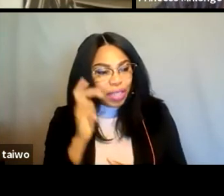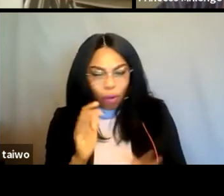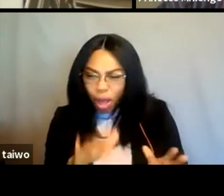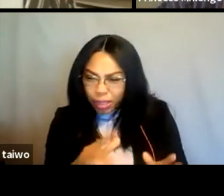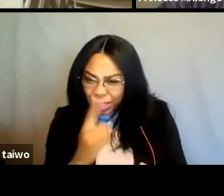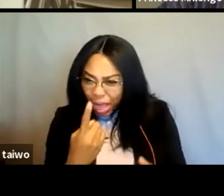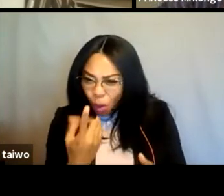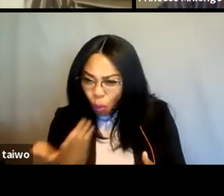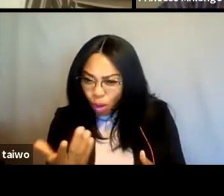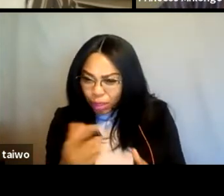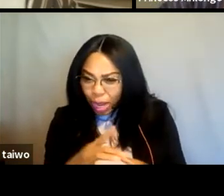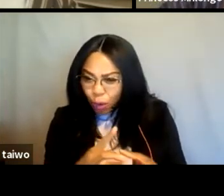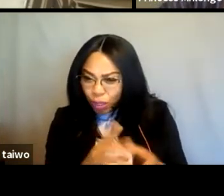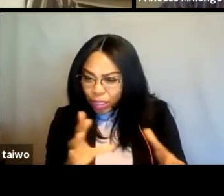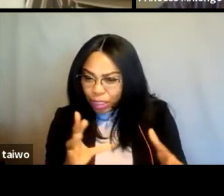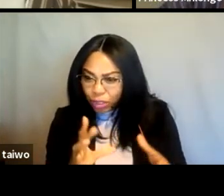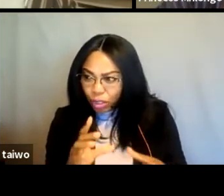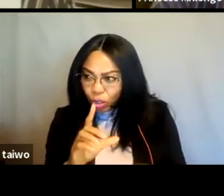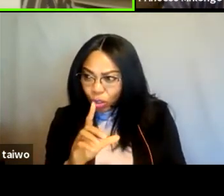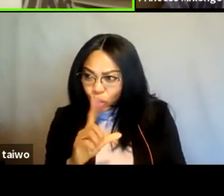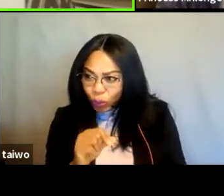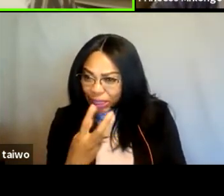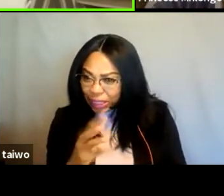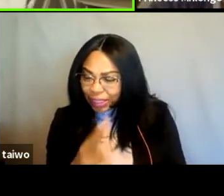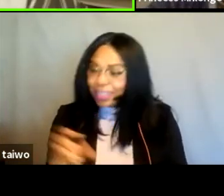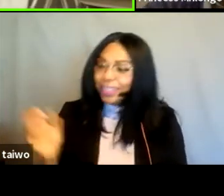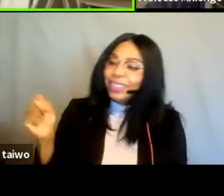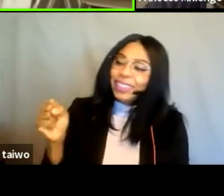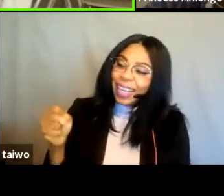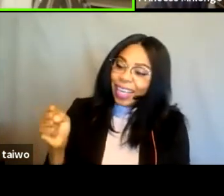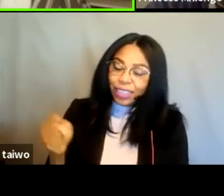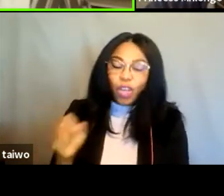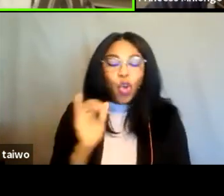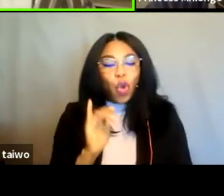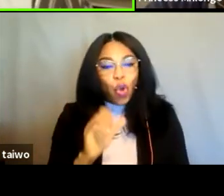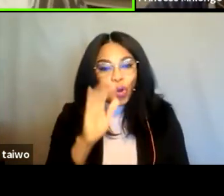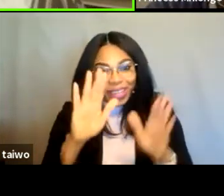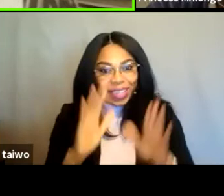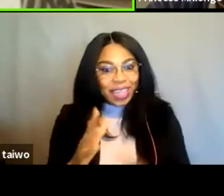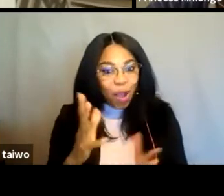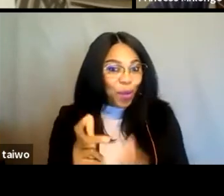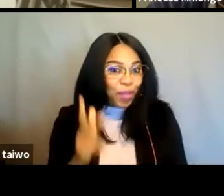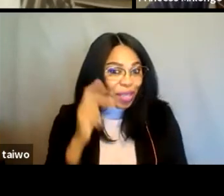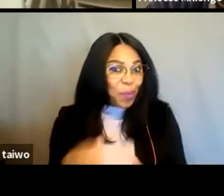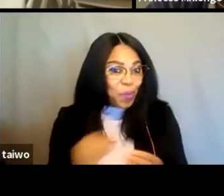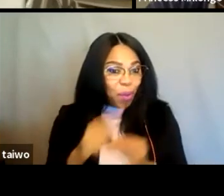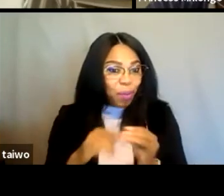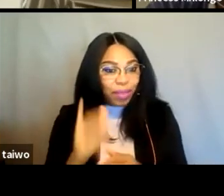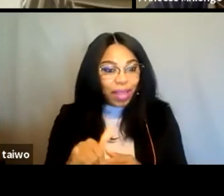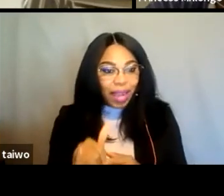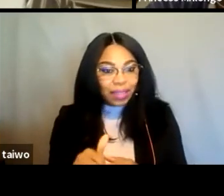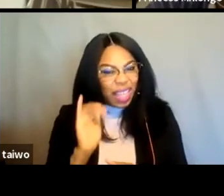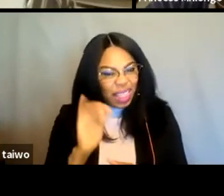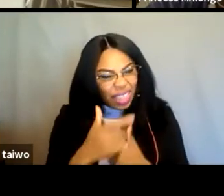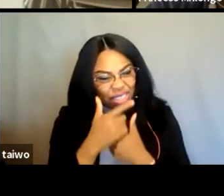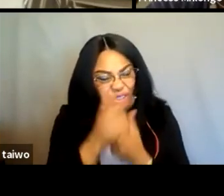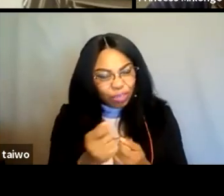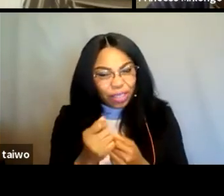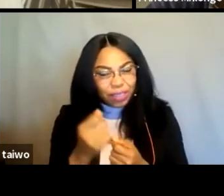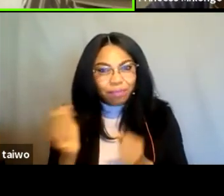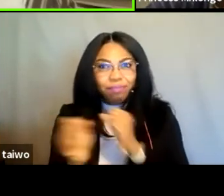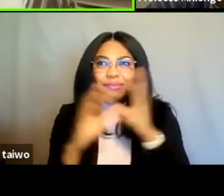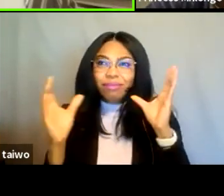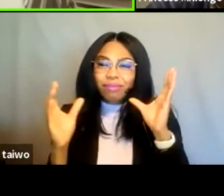that was released in 2016? Yes, it is. Oh, okay, great. I'd love to hear more about that, which is interesting to think